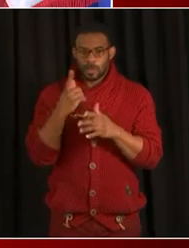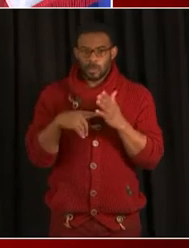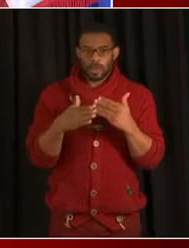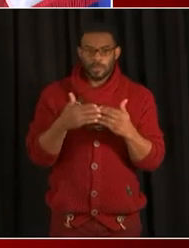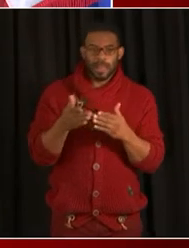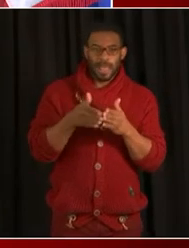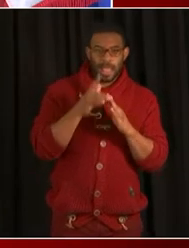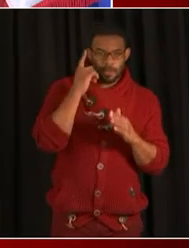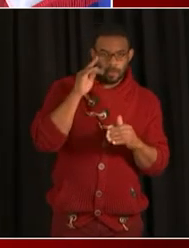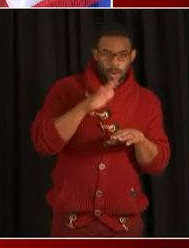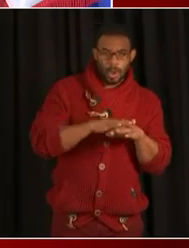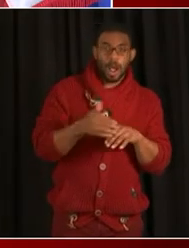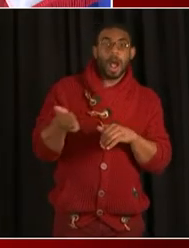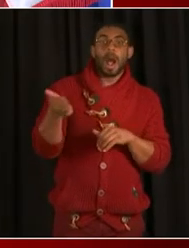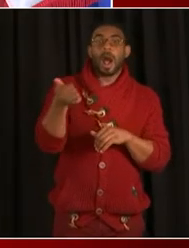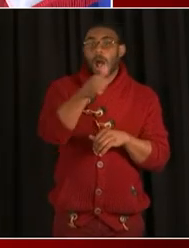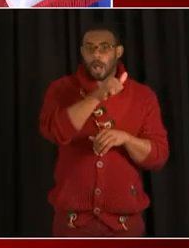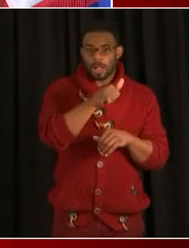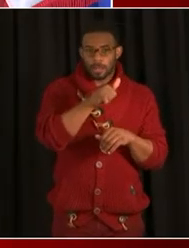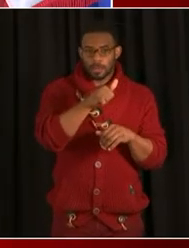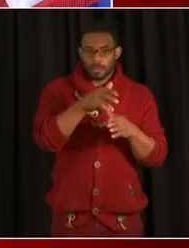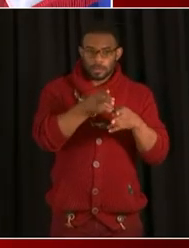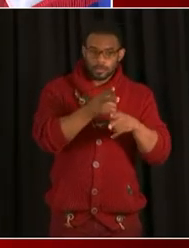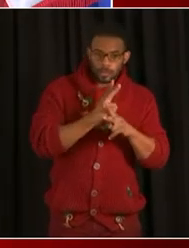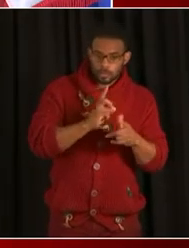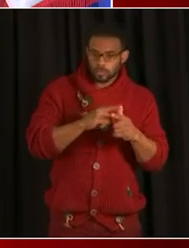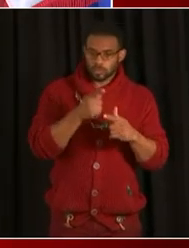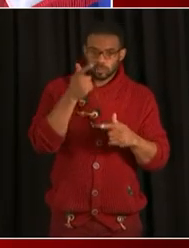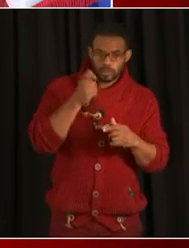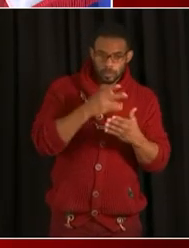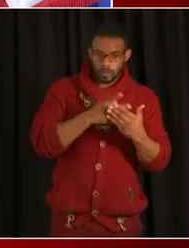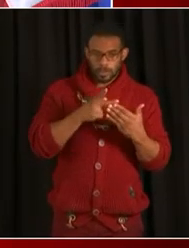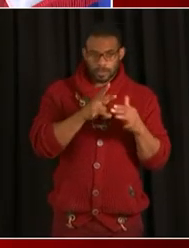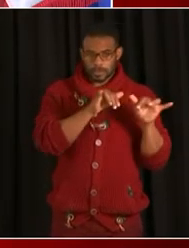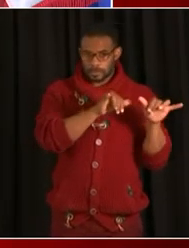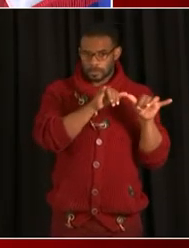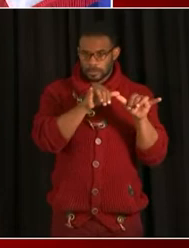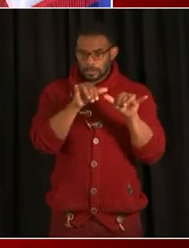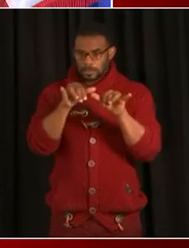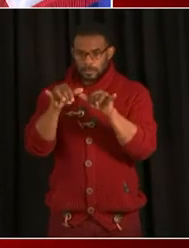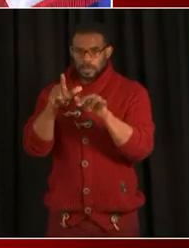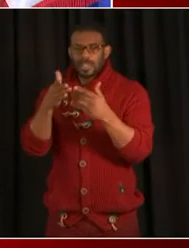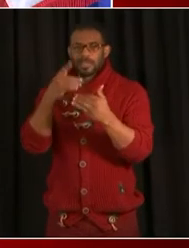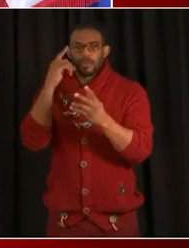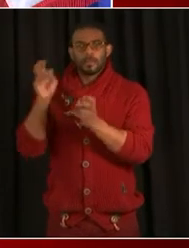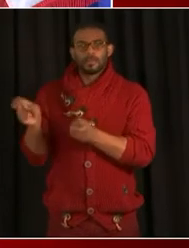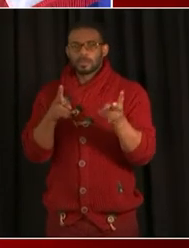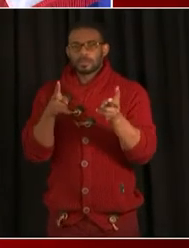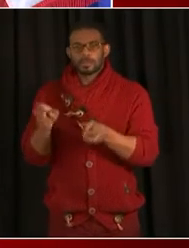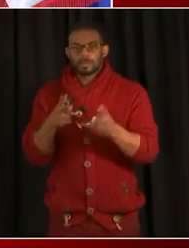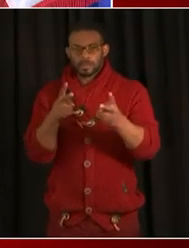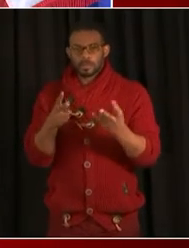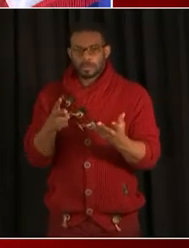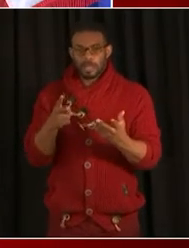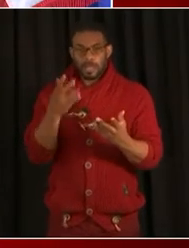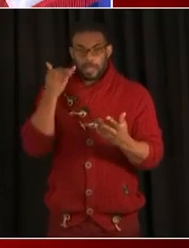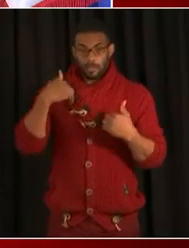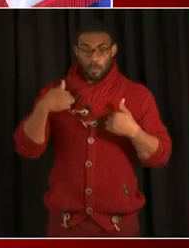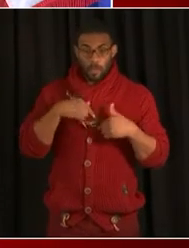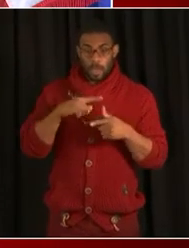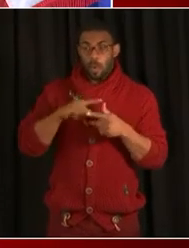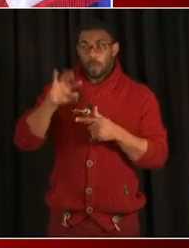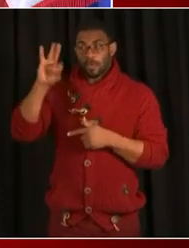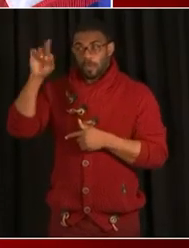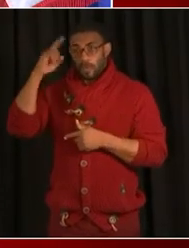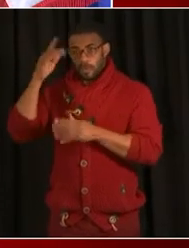similar to what is asked for on other loans or grant programs that we or the federal government are running. And